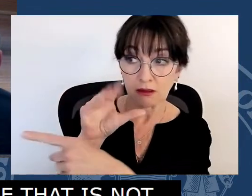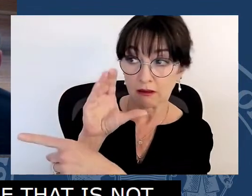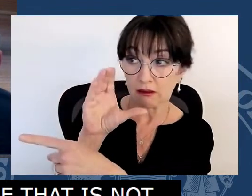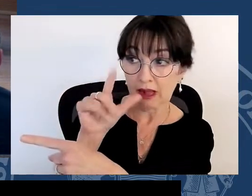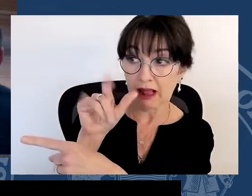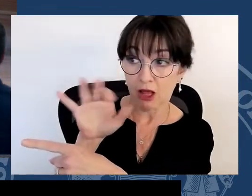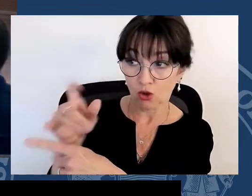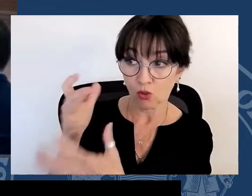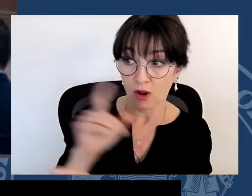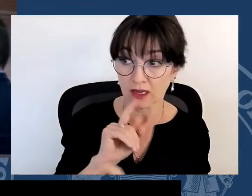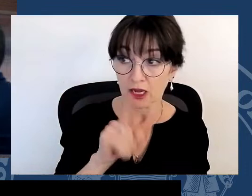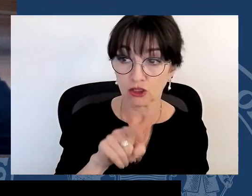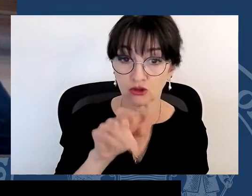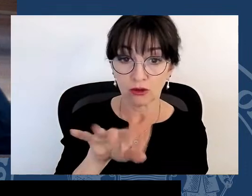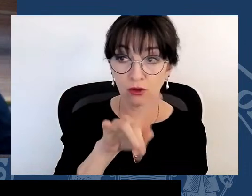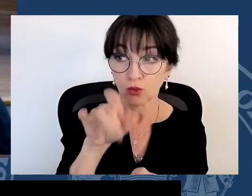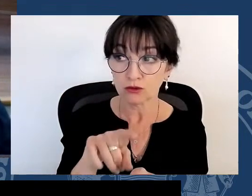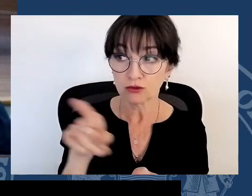that question?